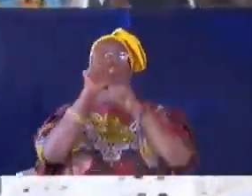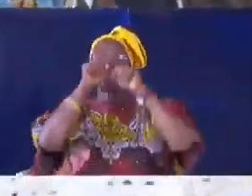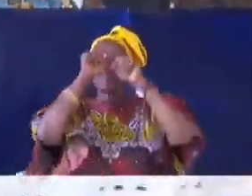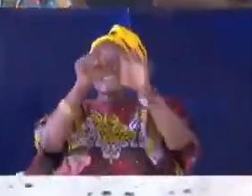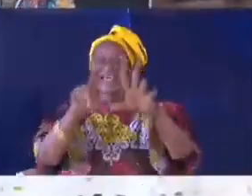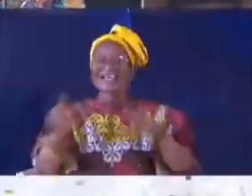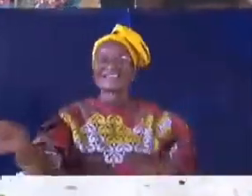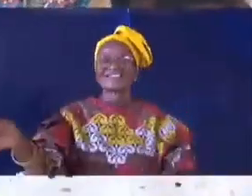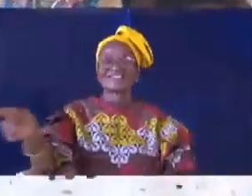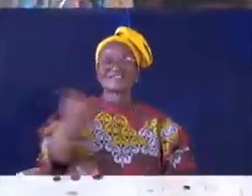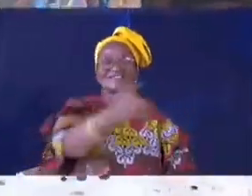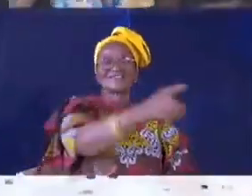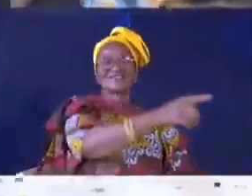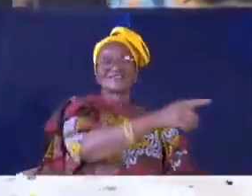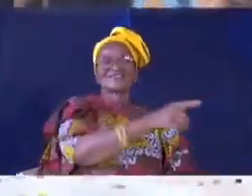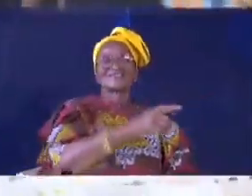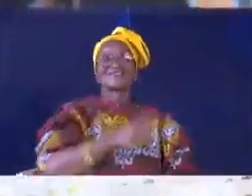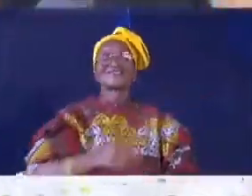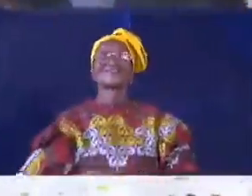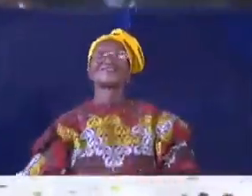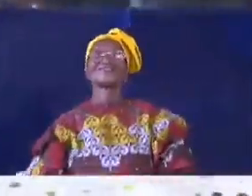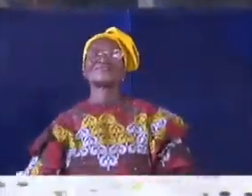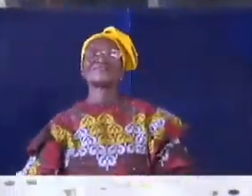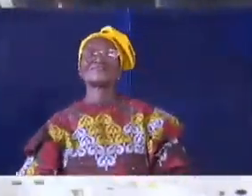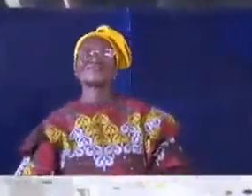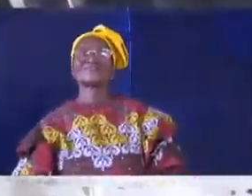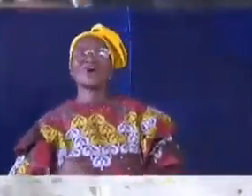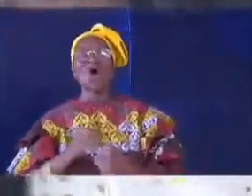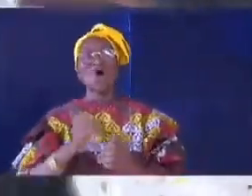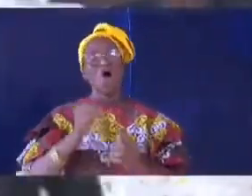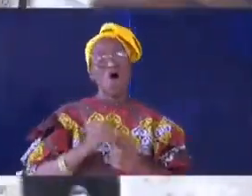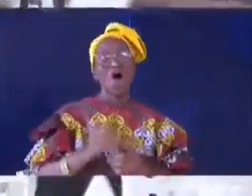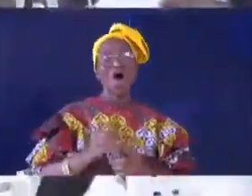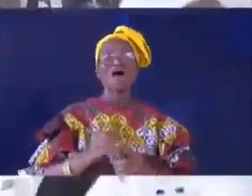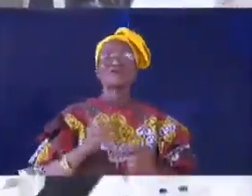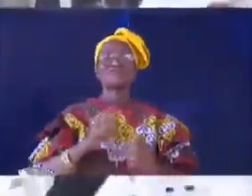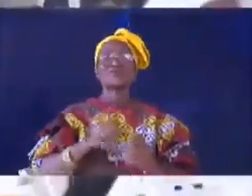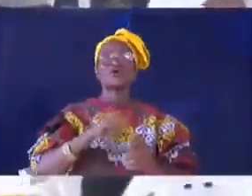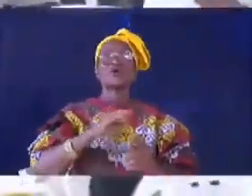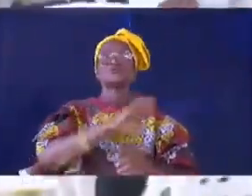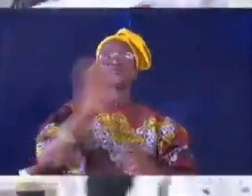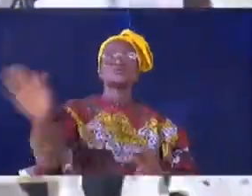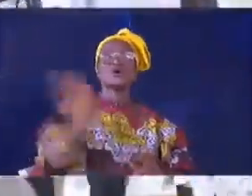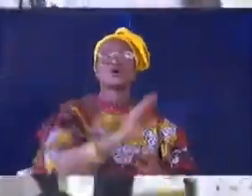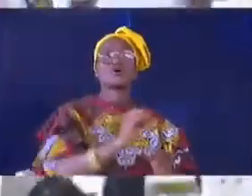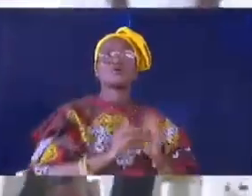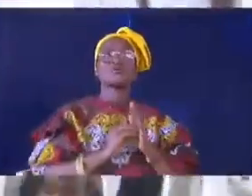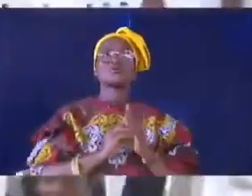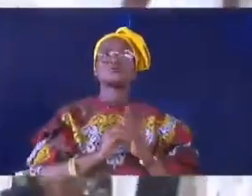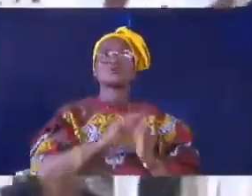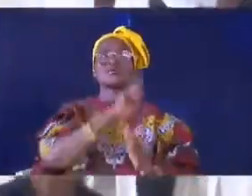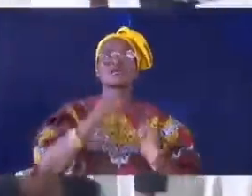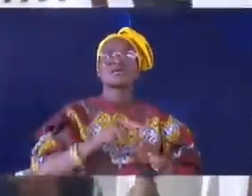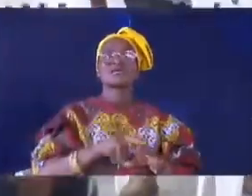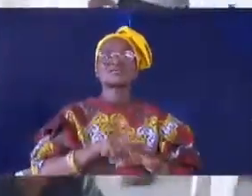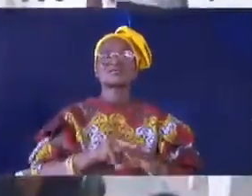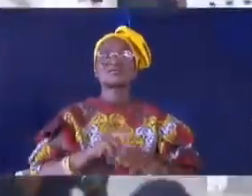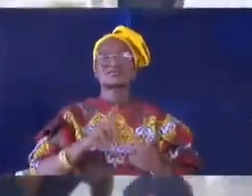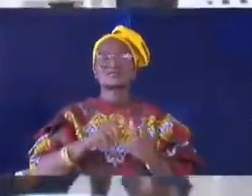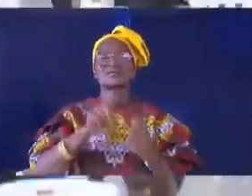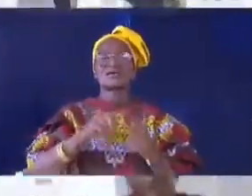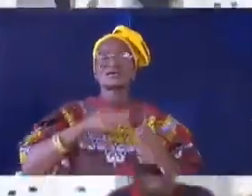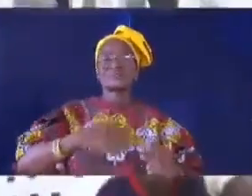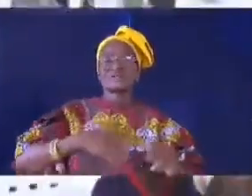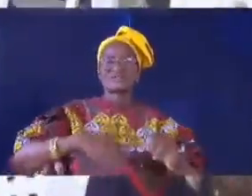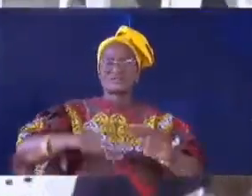Or whatever the time may be in your own nation, glory be to God. And then you may please